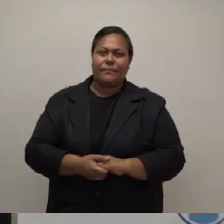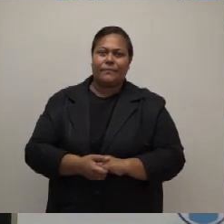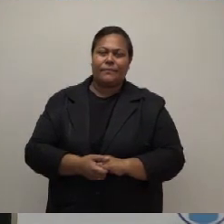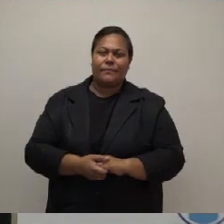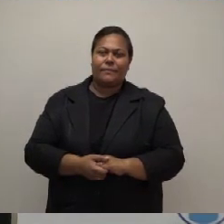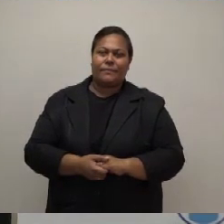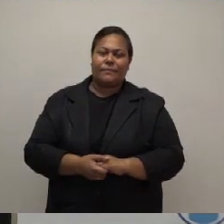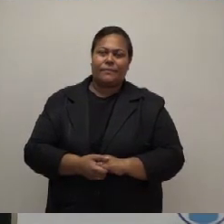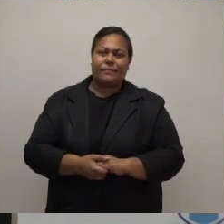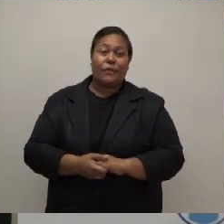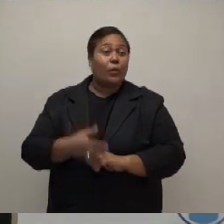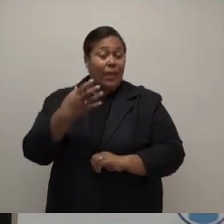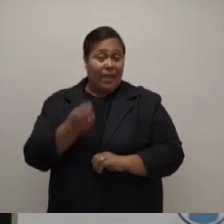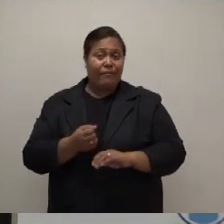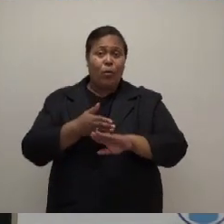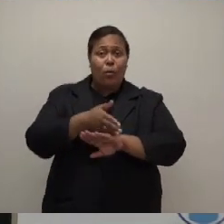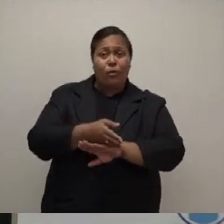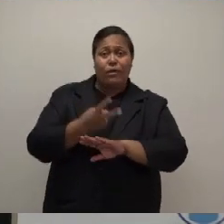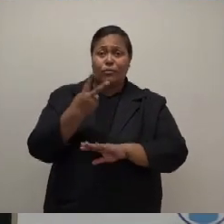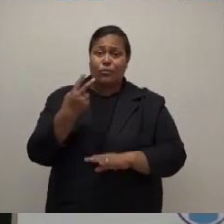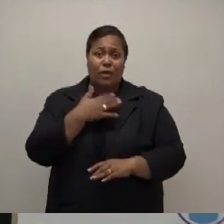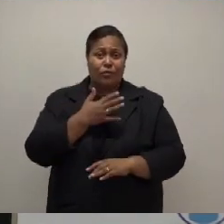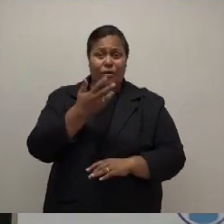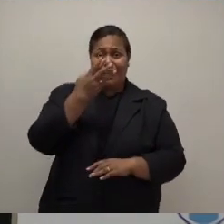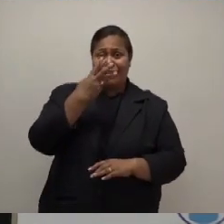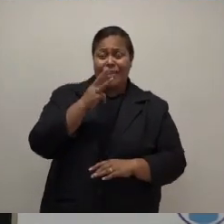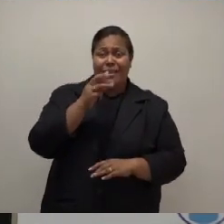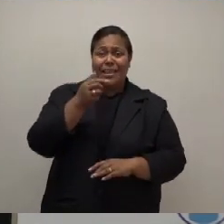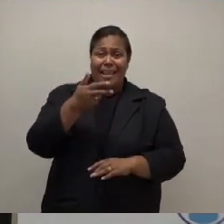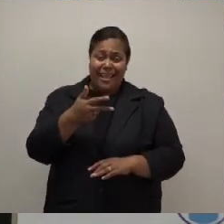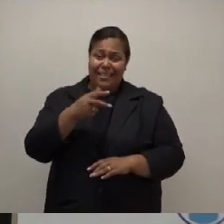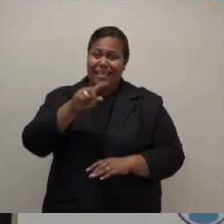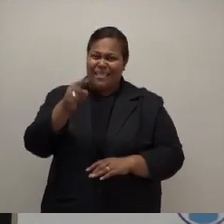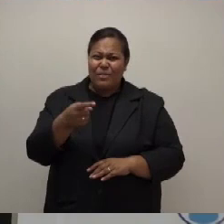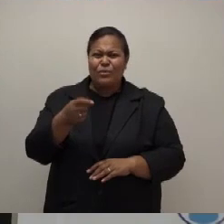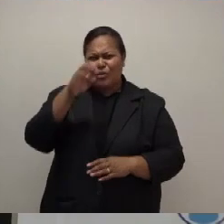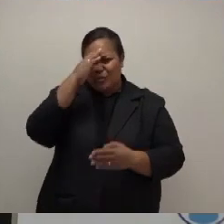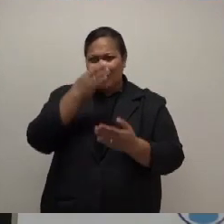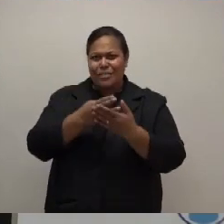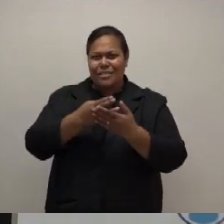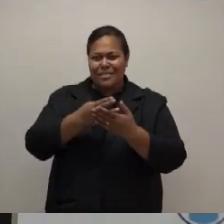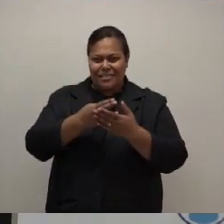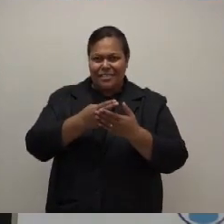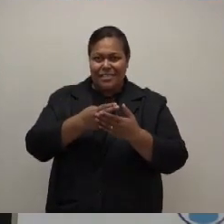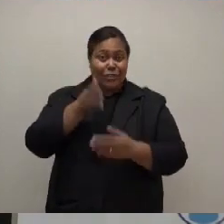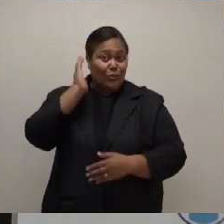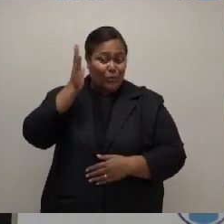There are over 238,000 students in Fijian schools across the country.